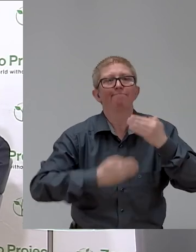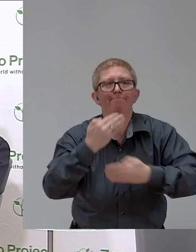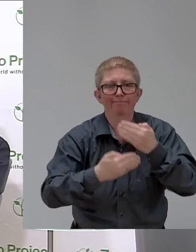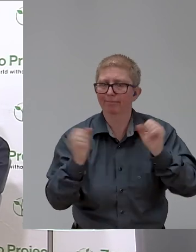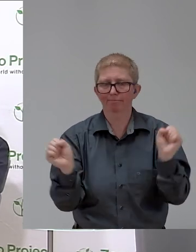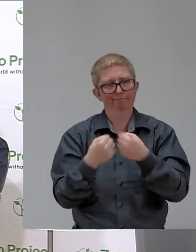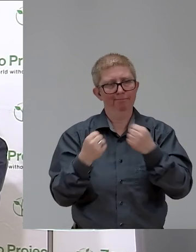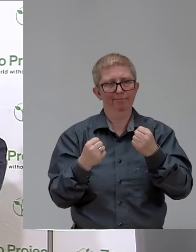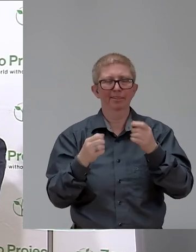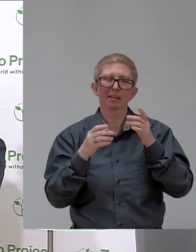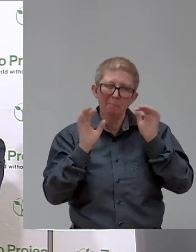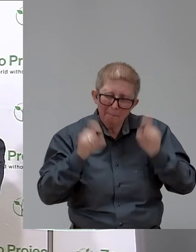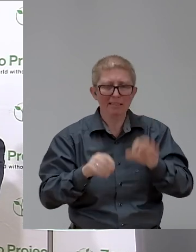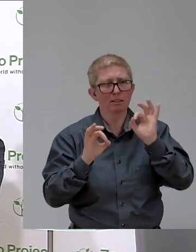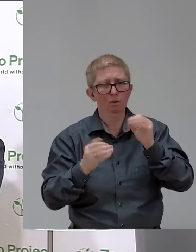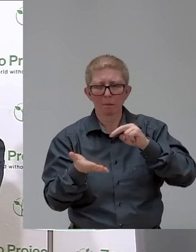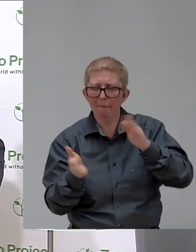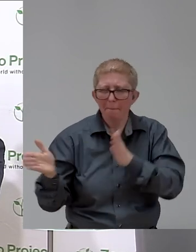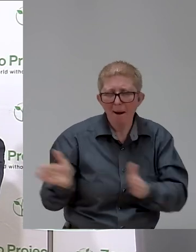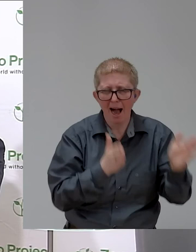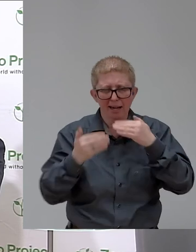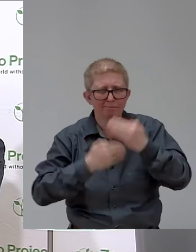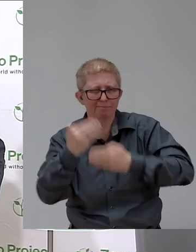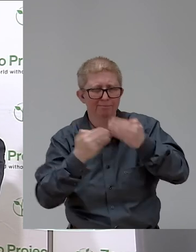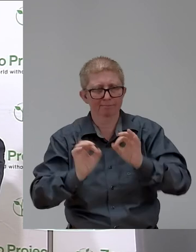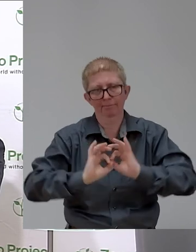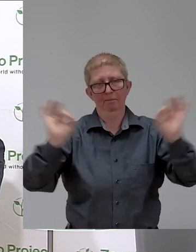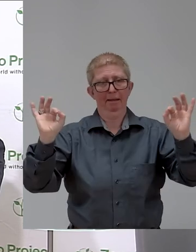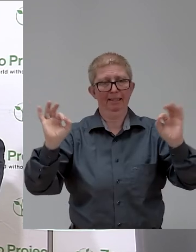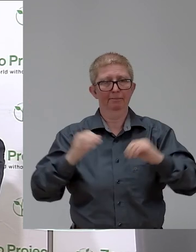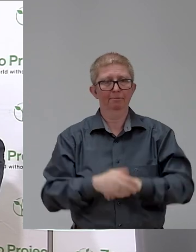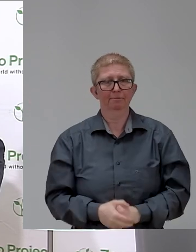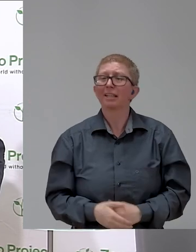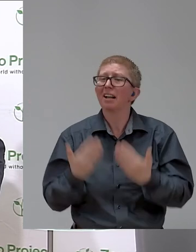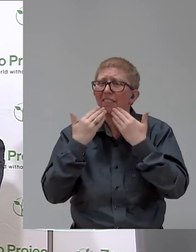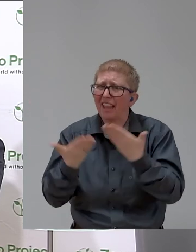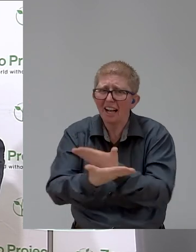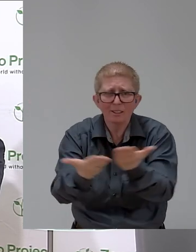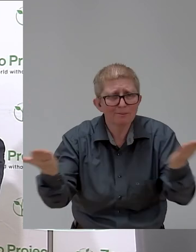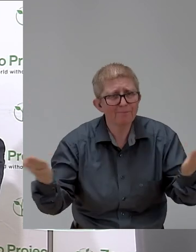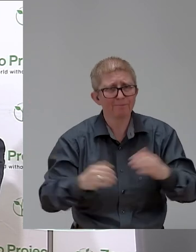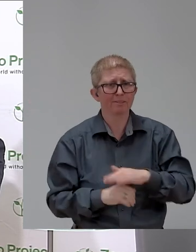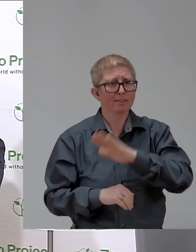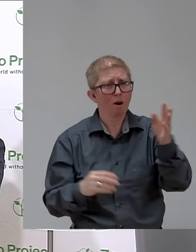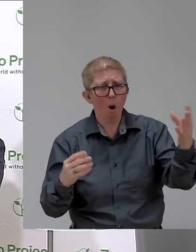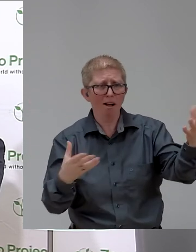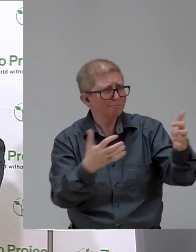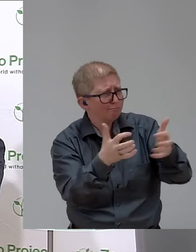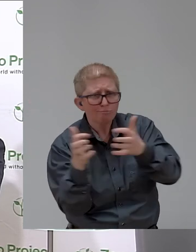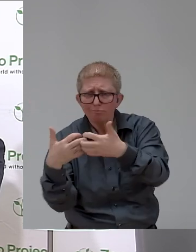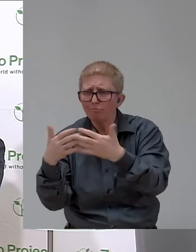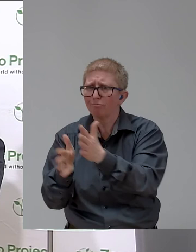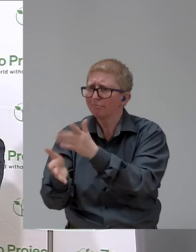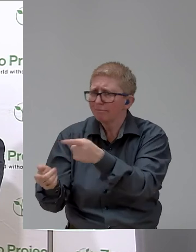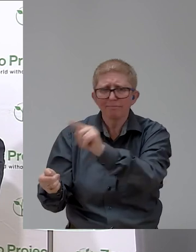you as well, Esgul and Julian, for being with us remotely today and sharing your insights and your perspectives. just mindful